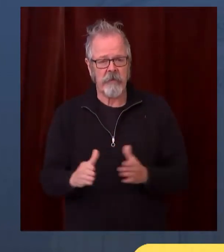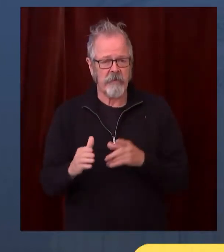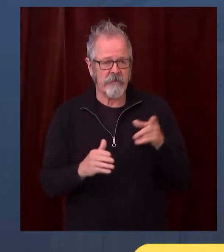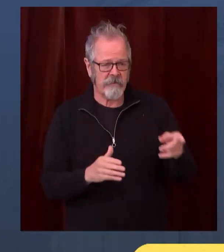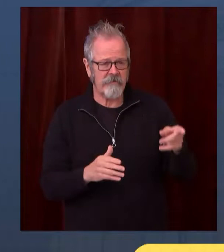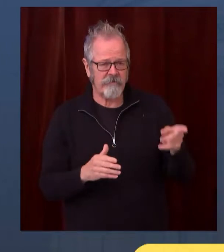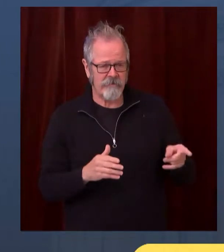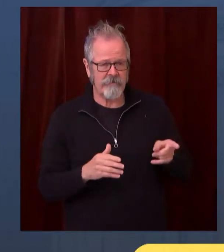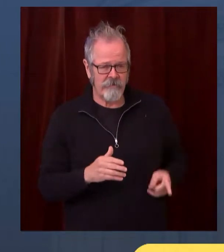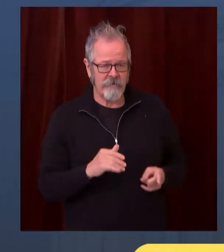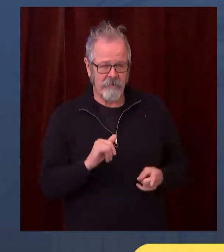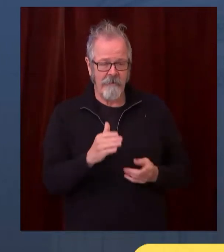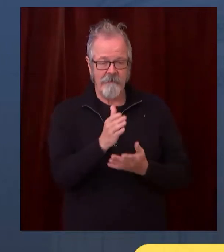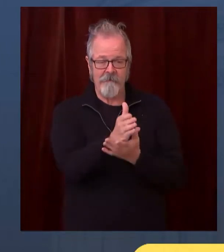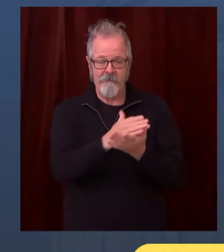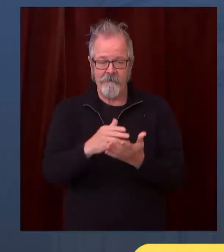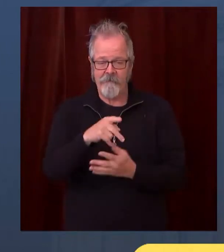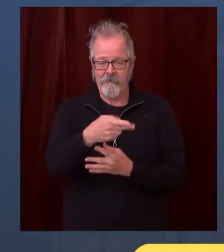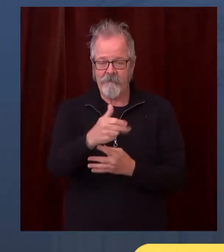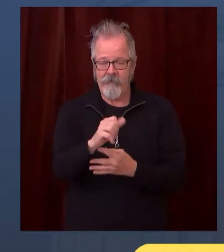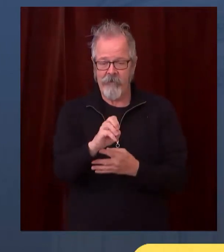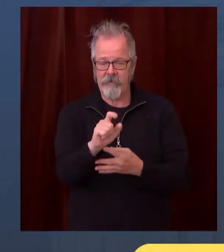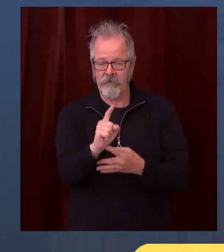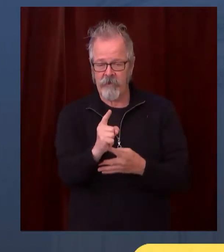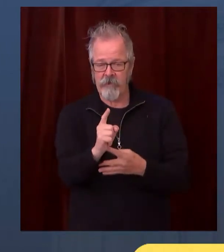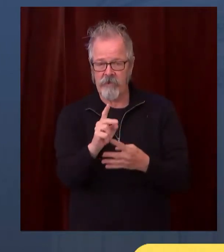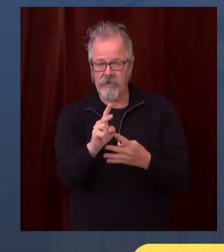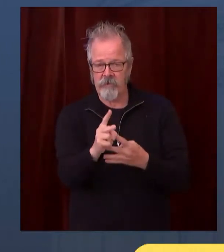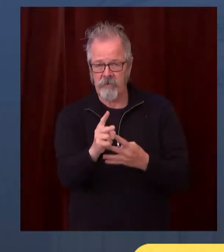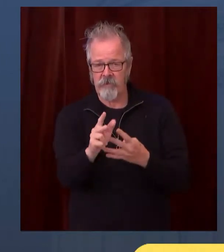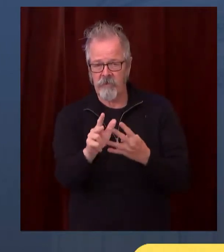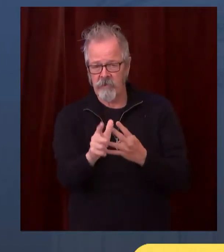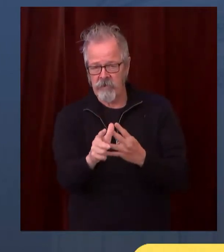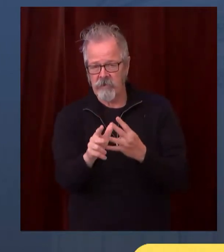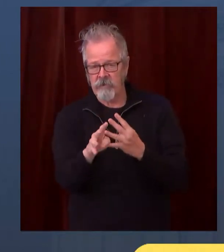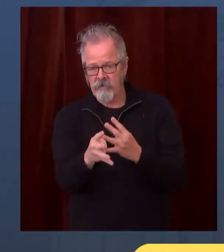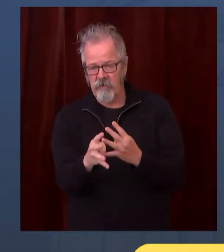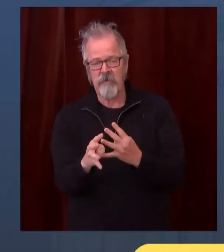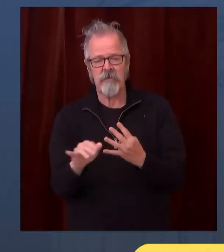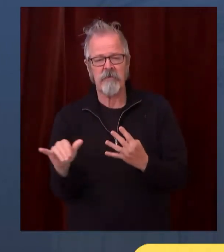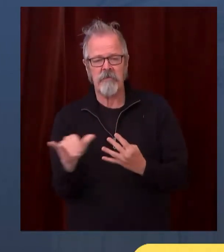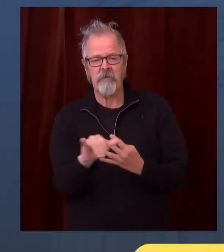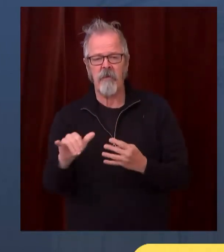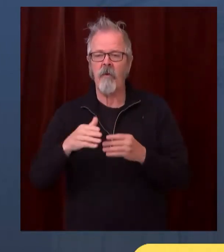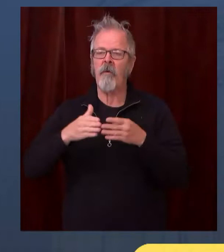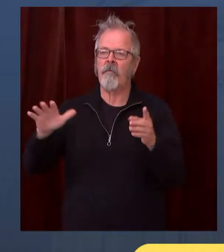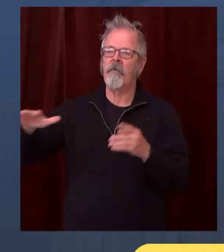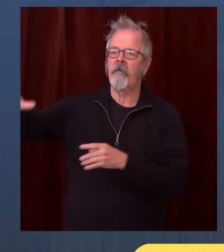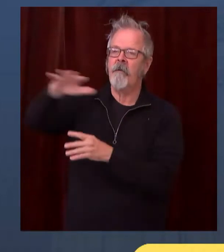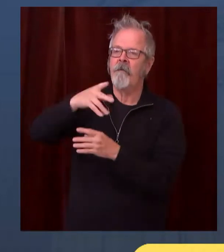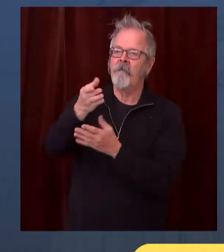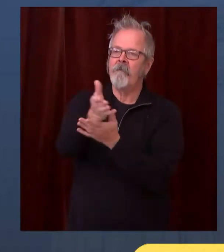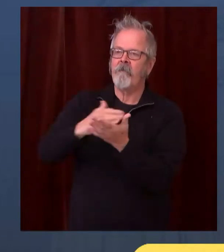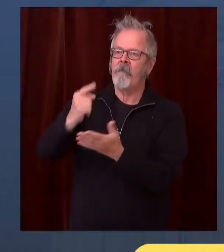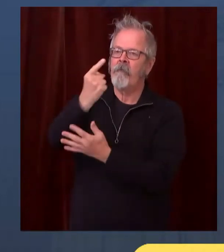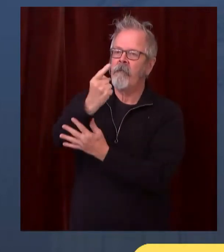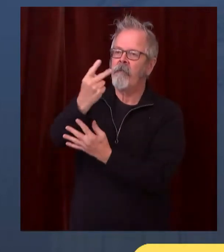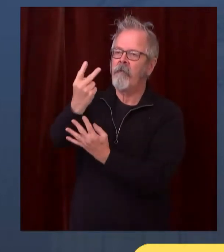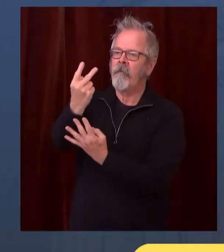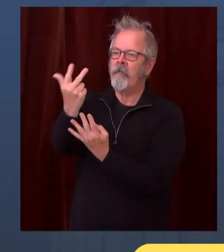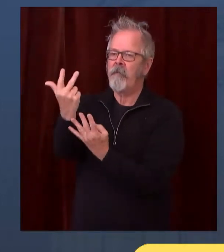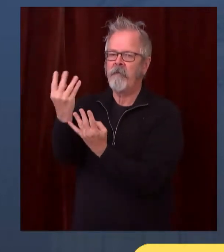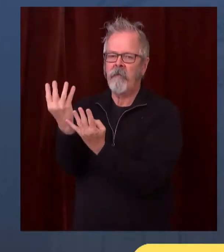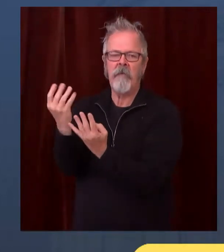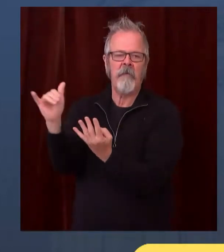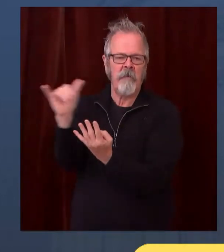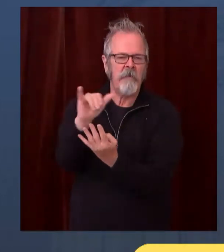down the pandemic, and it's based on the level of activity, basically, and the ability to protect